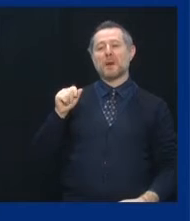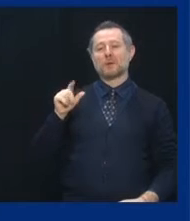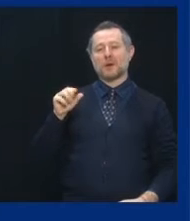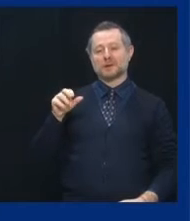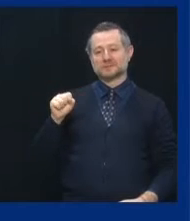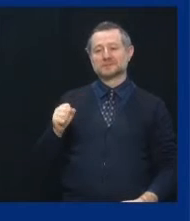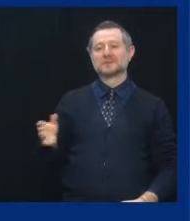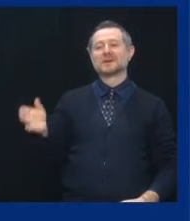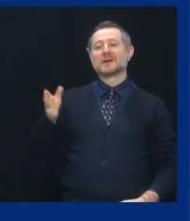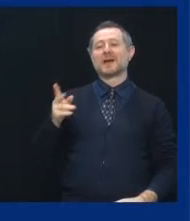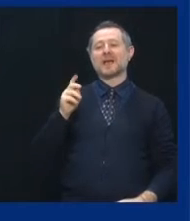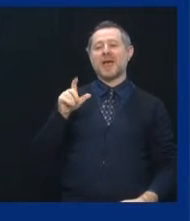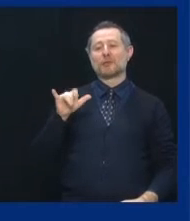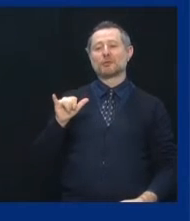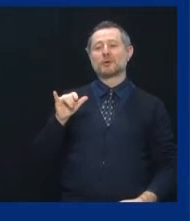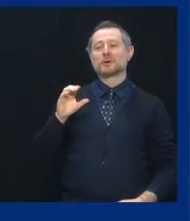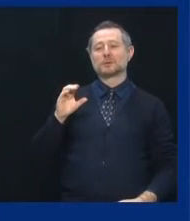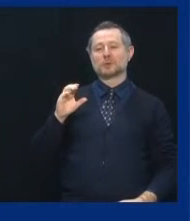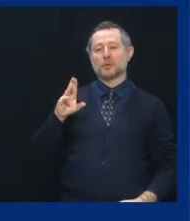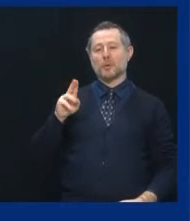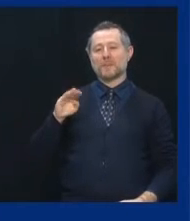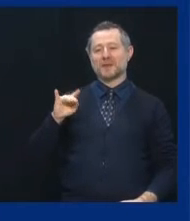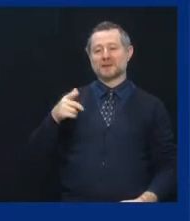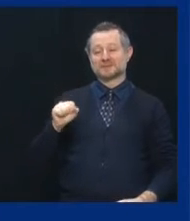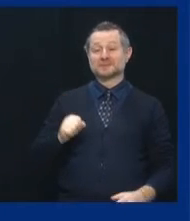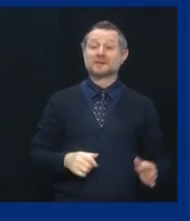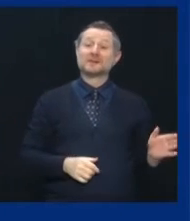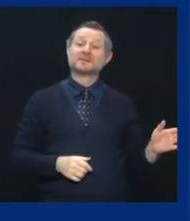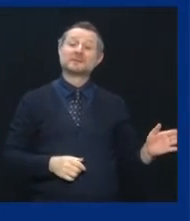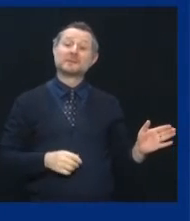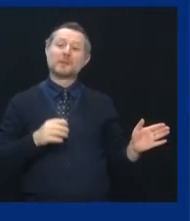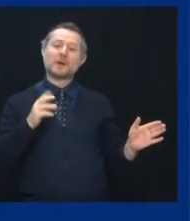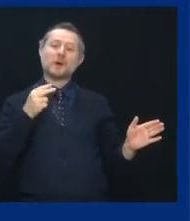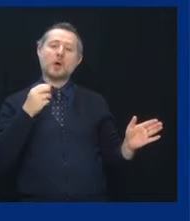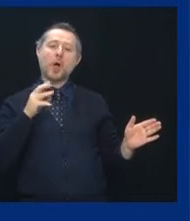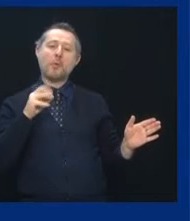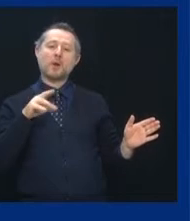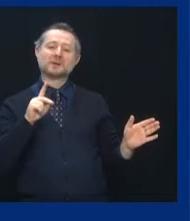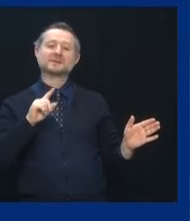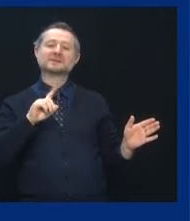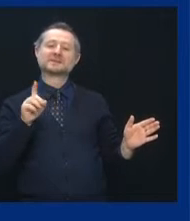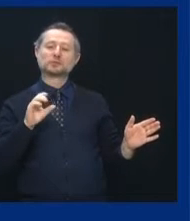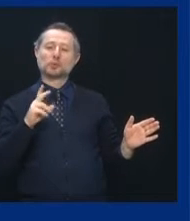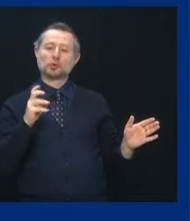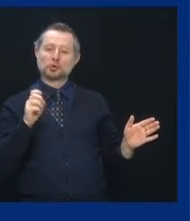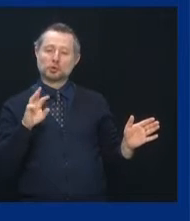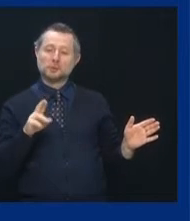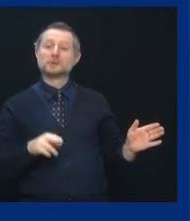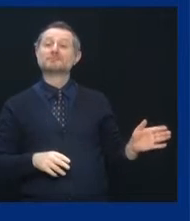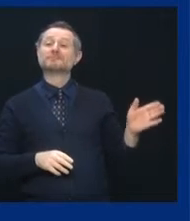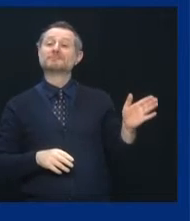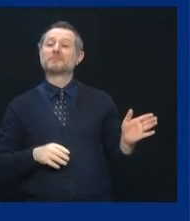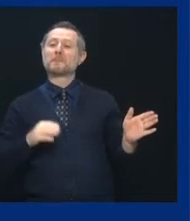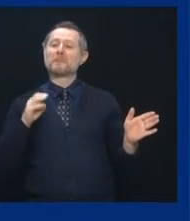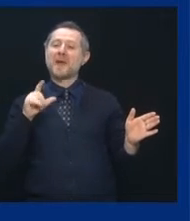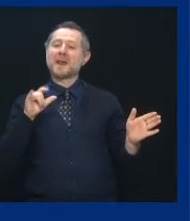Dr. Howard Zucker. To my left, Melissa DeRosa, Secretary to the Governor. To her left, Robert Mejica, Budget Director. Today